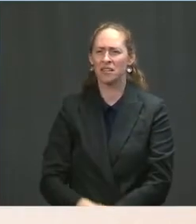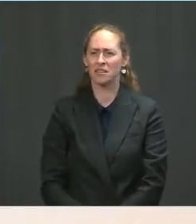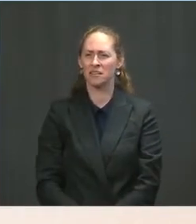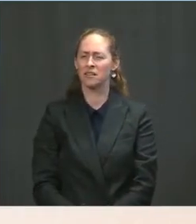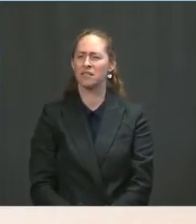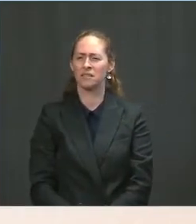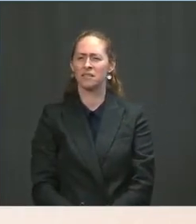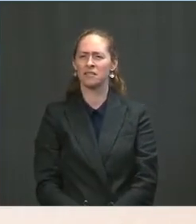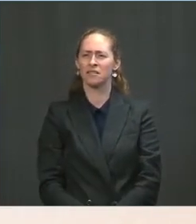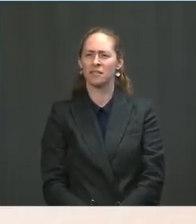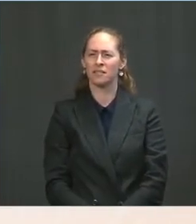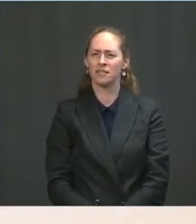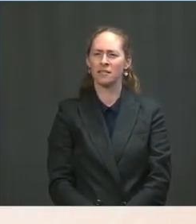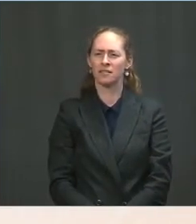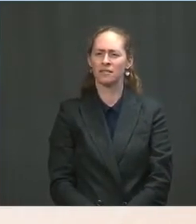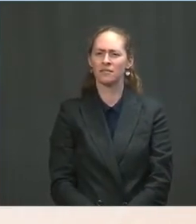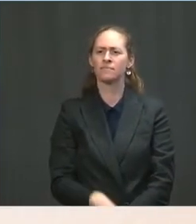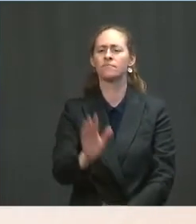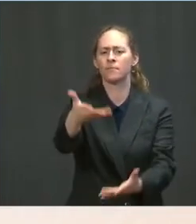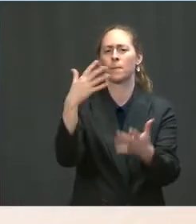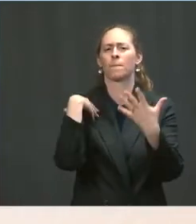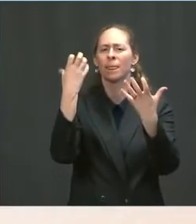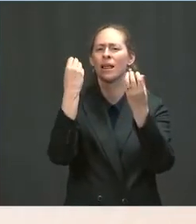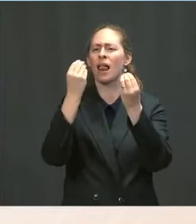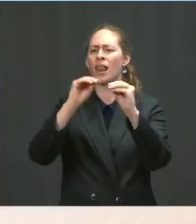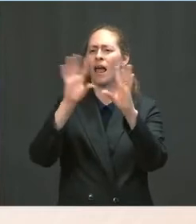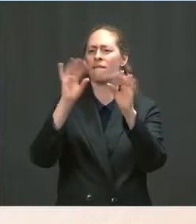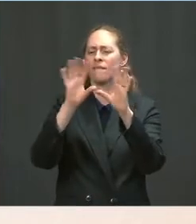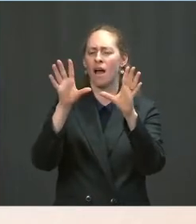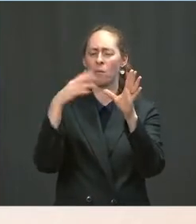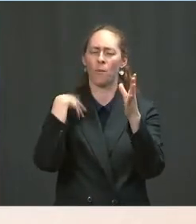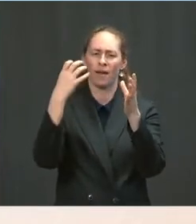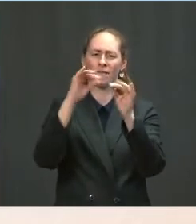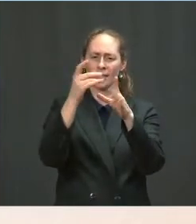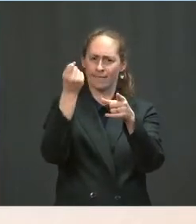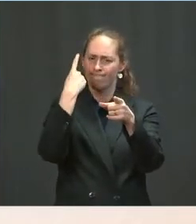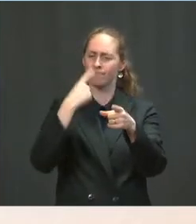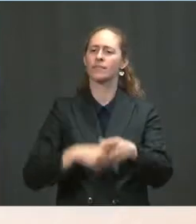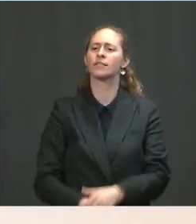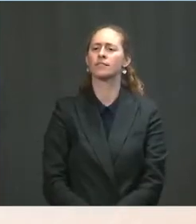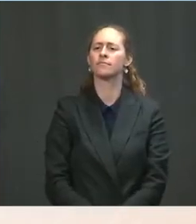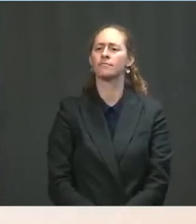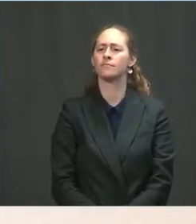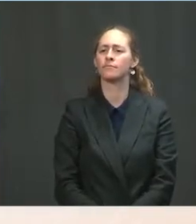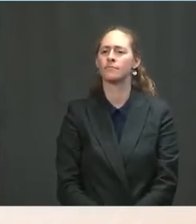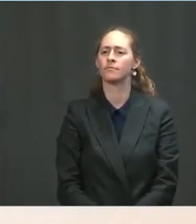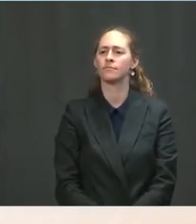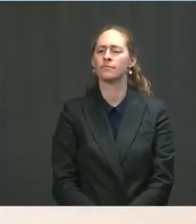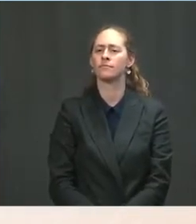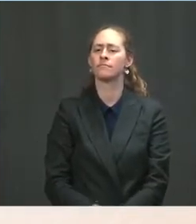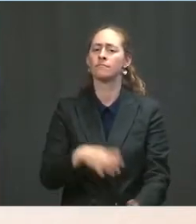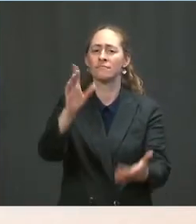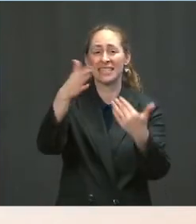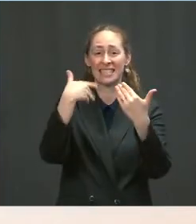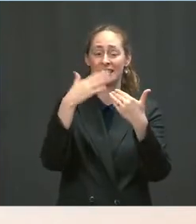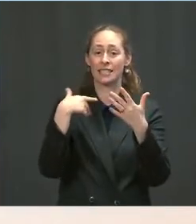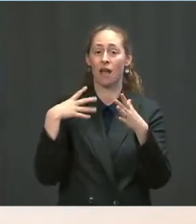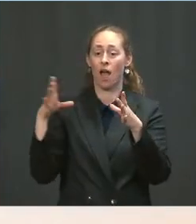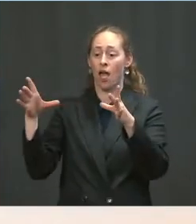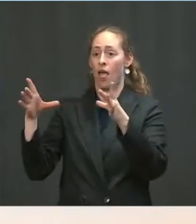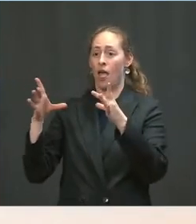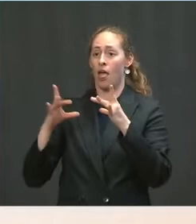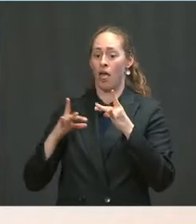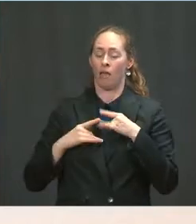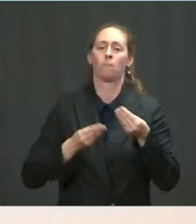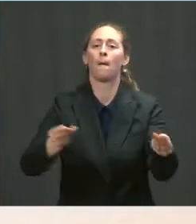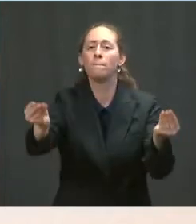and maybe this will help Peter. It spreads more than twice as easily from one person to another, and it's spreading rapidly. It is